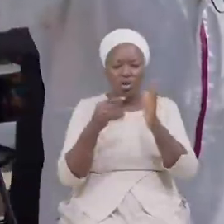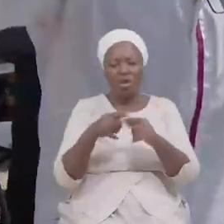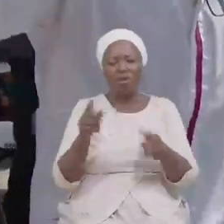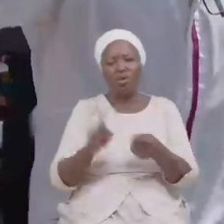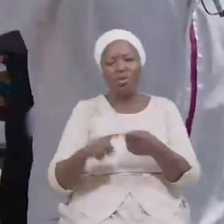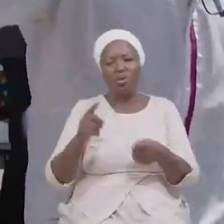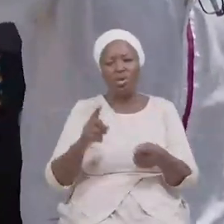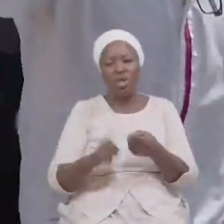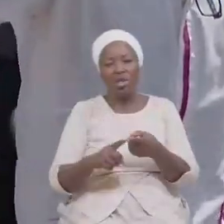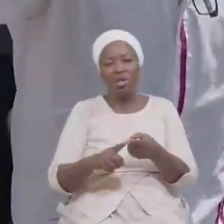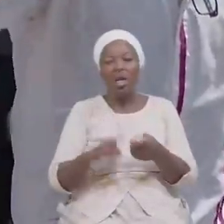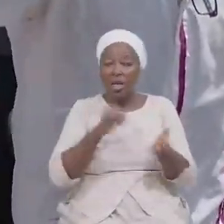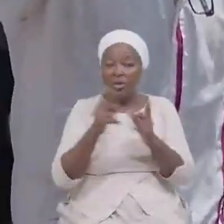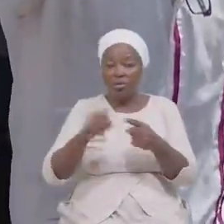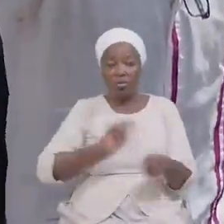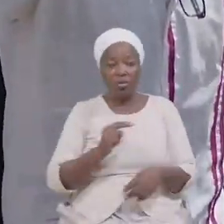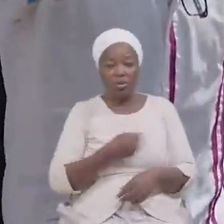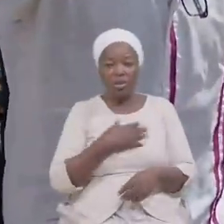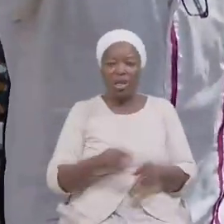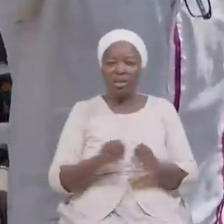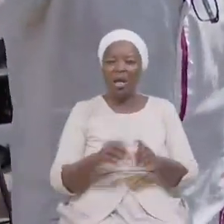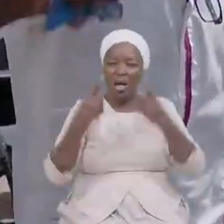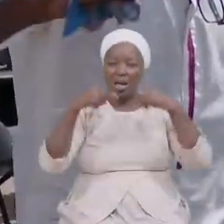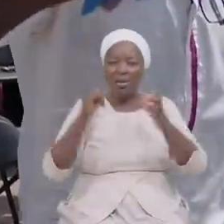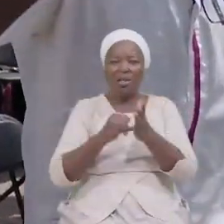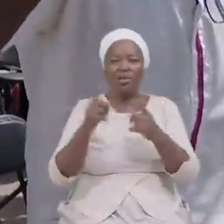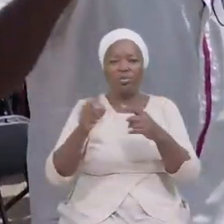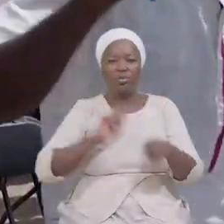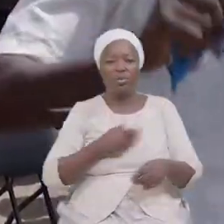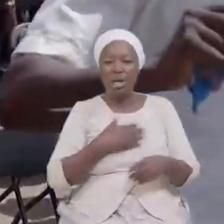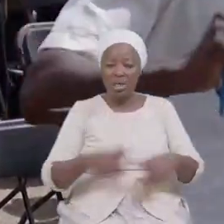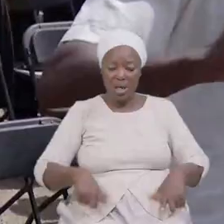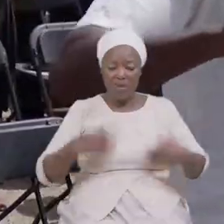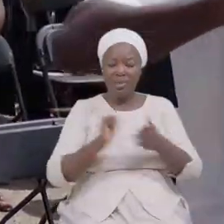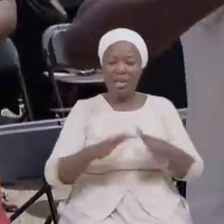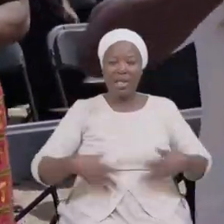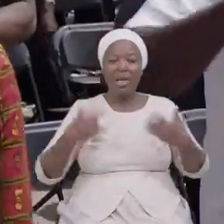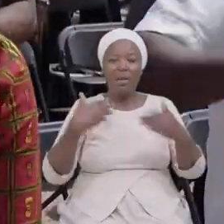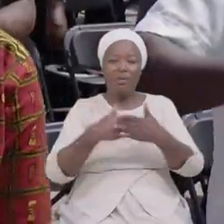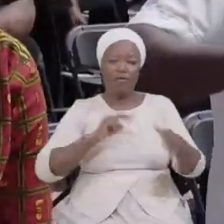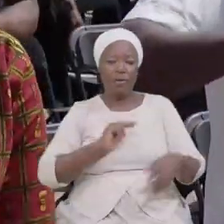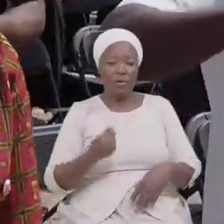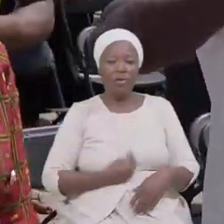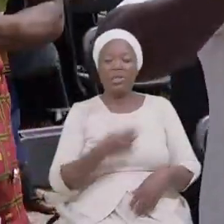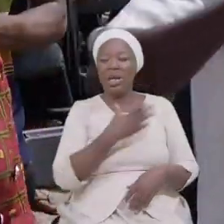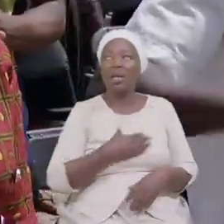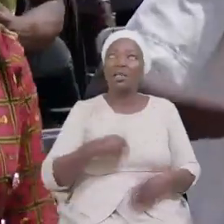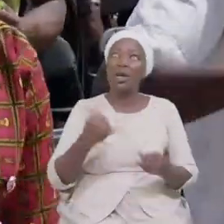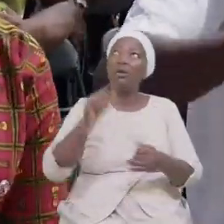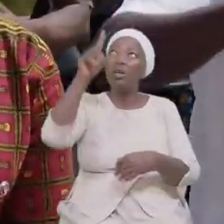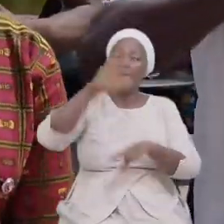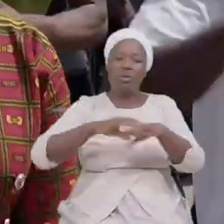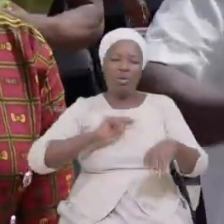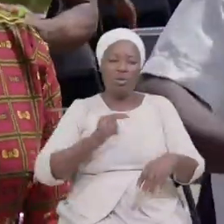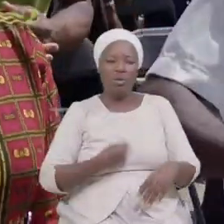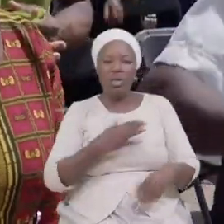to us. And he lives that life before us. And now he calls us. And he wants to impart that